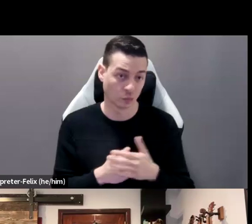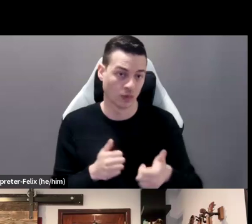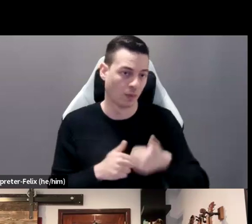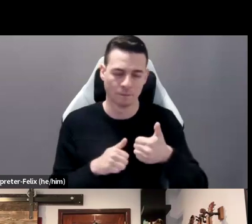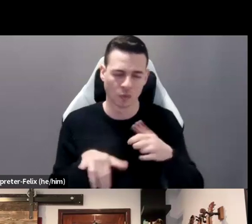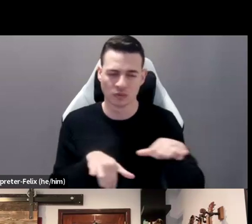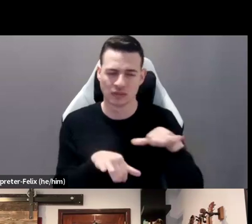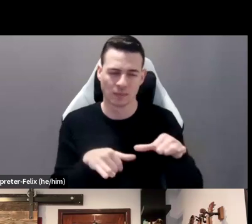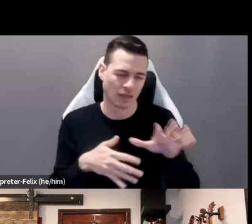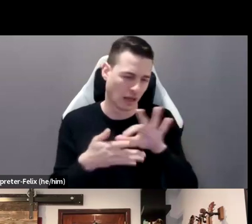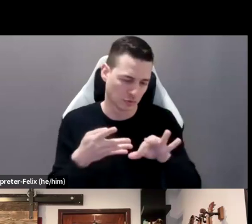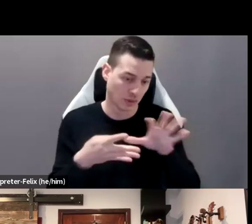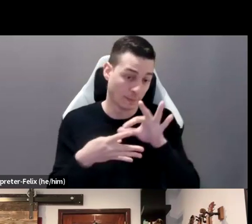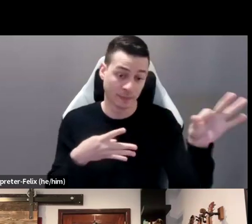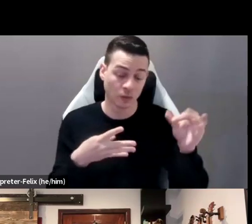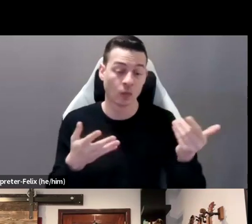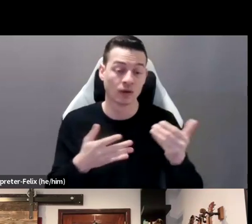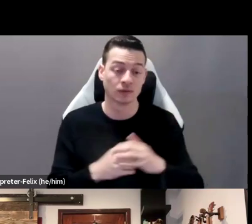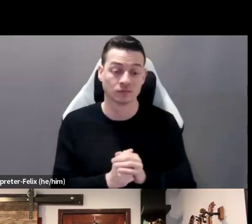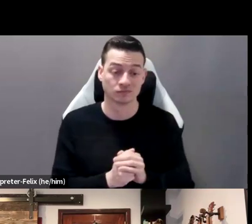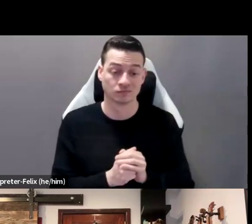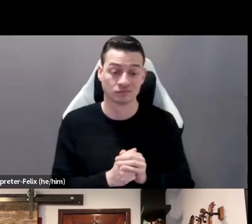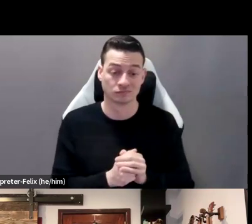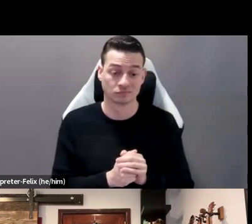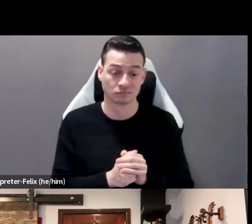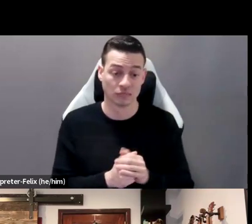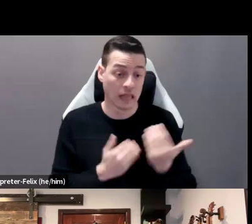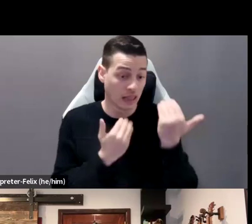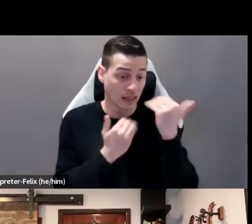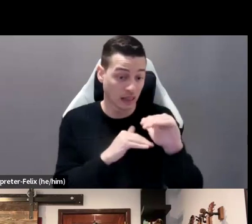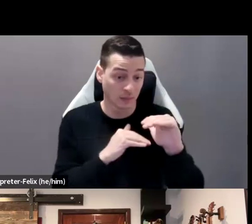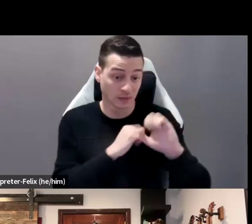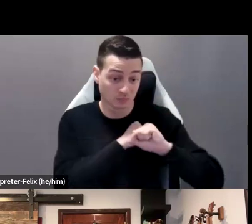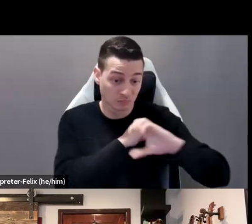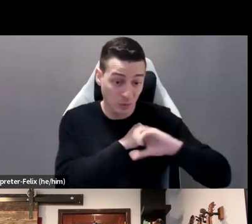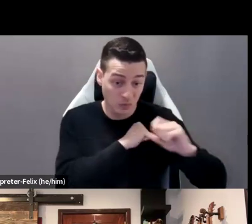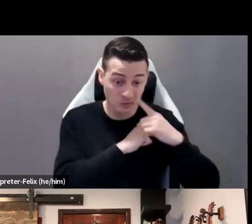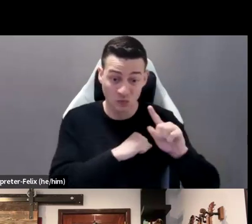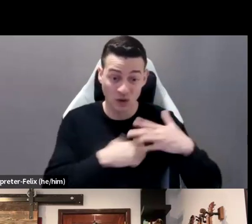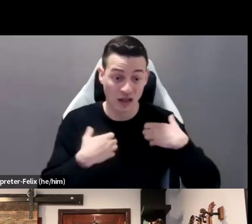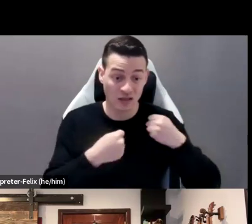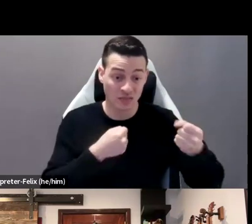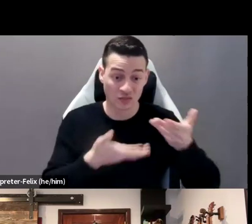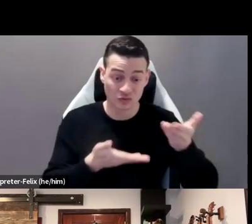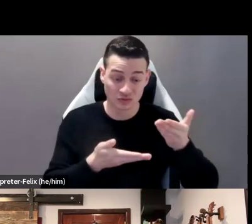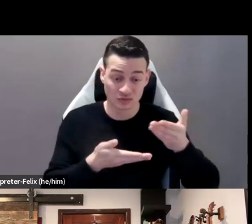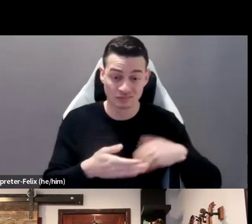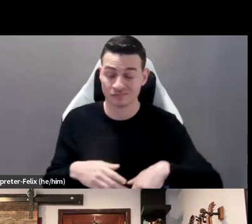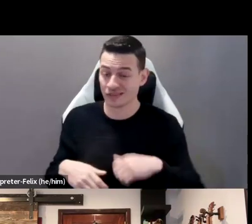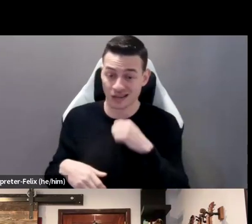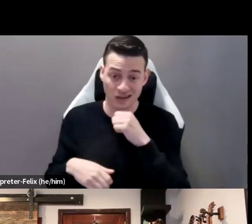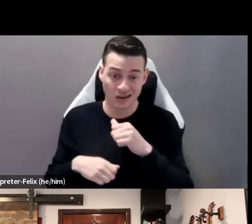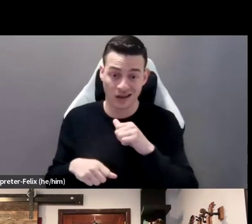selections were lack of or limited promotions of health services offered, lack of or limited insurance